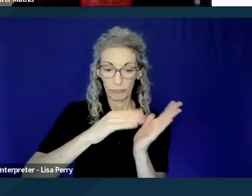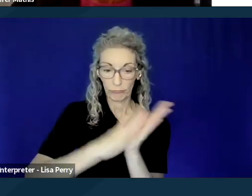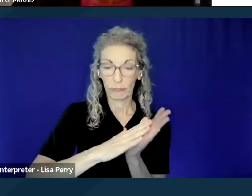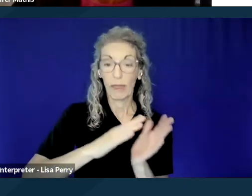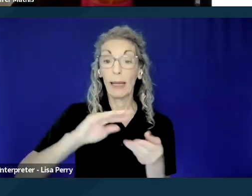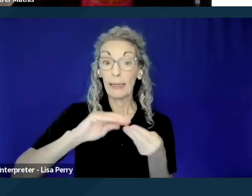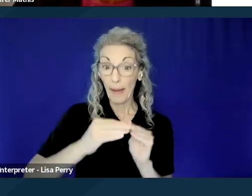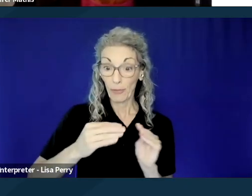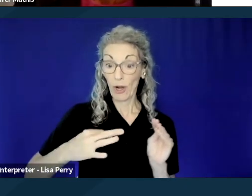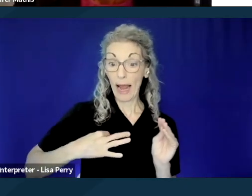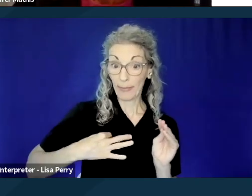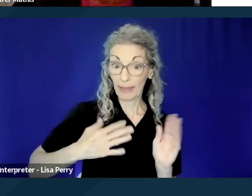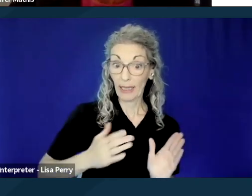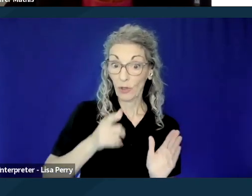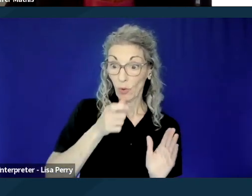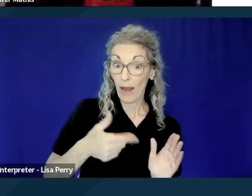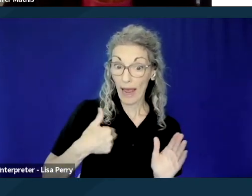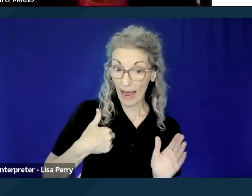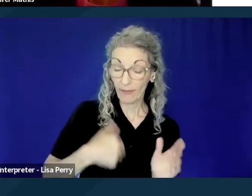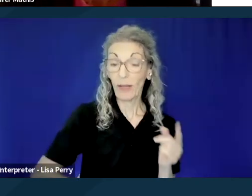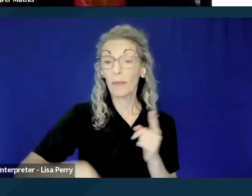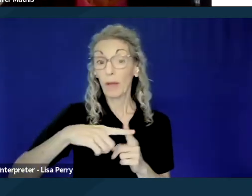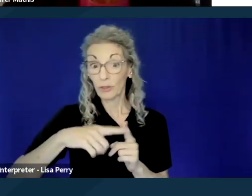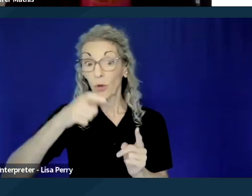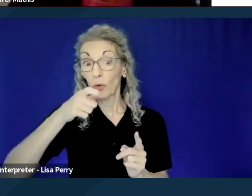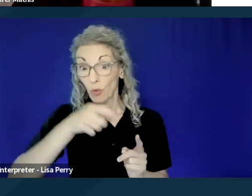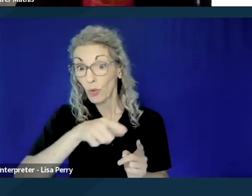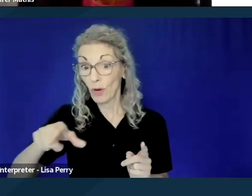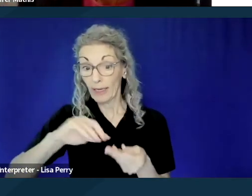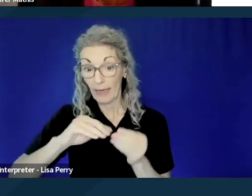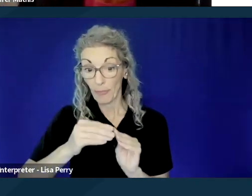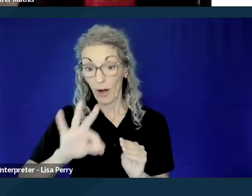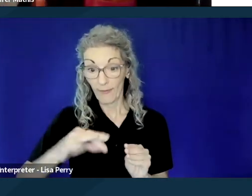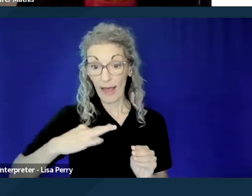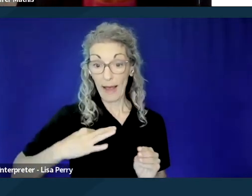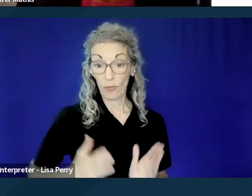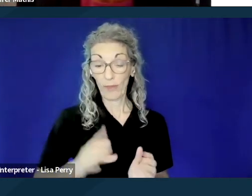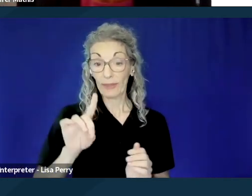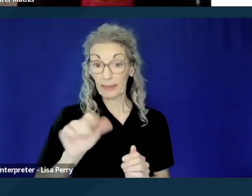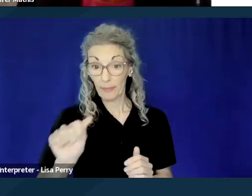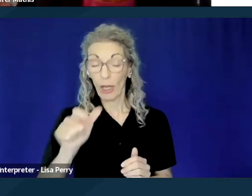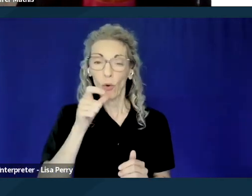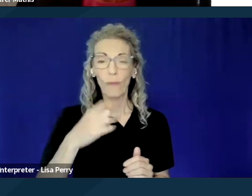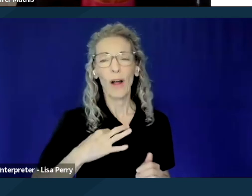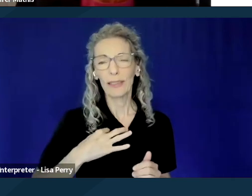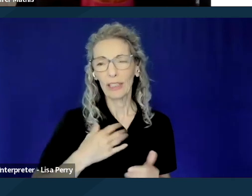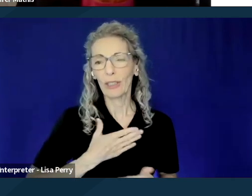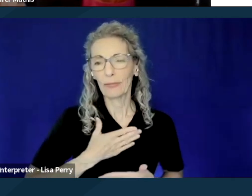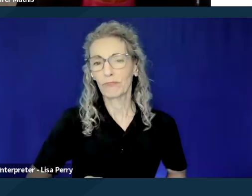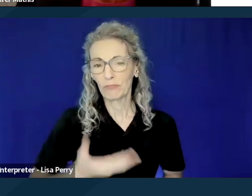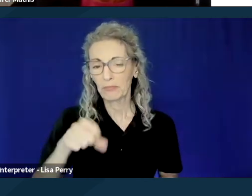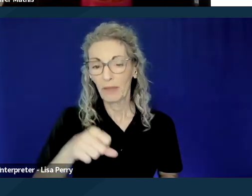of those applicants who had disabilities, at least who identified voluntarily as such, the number of job openings and